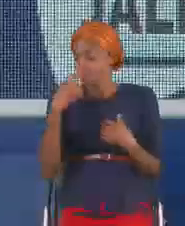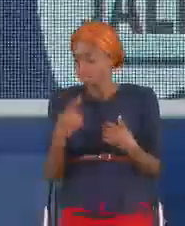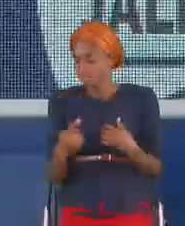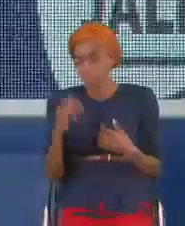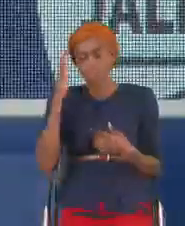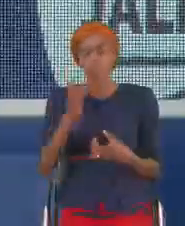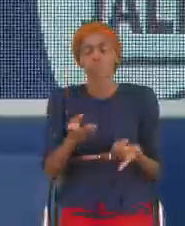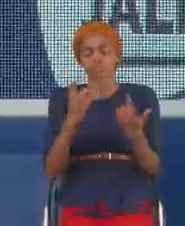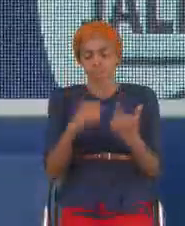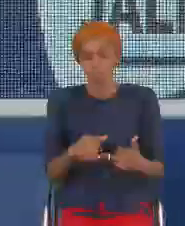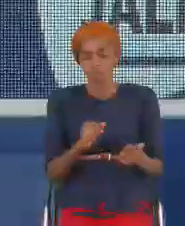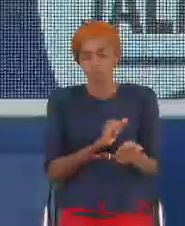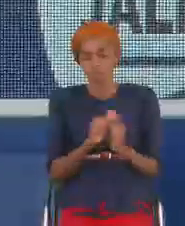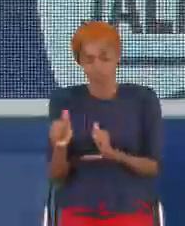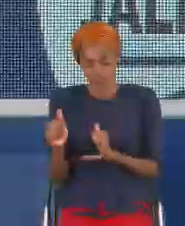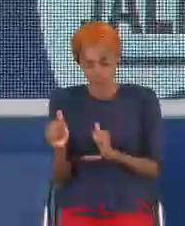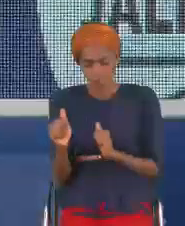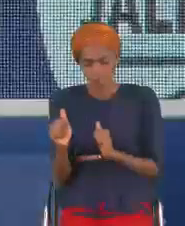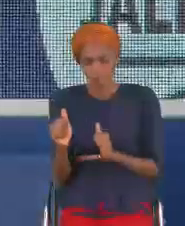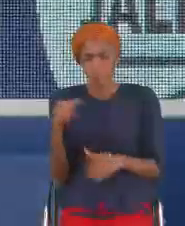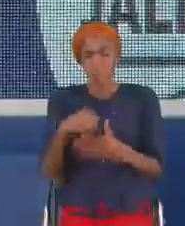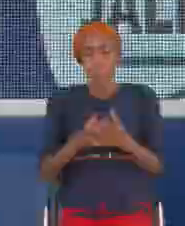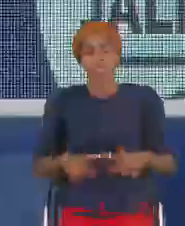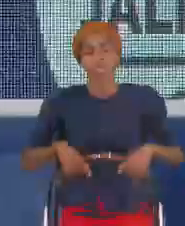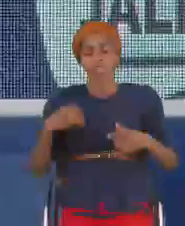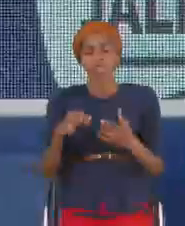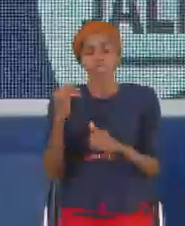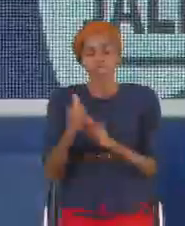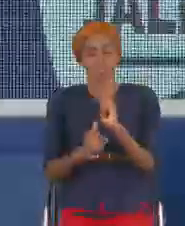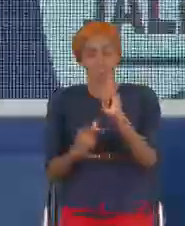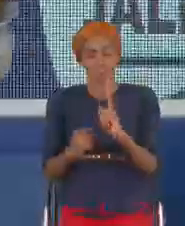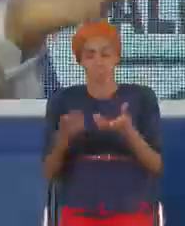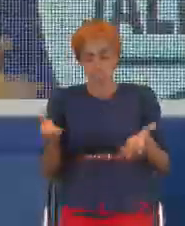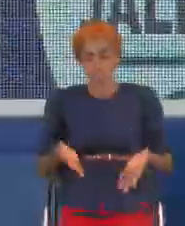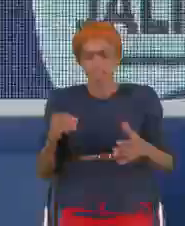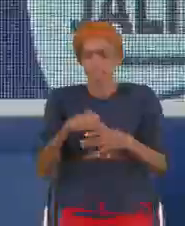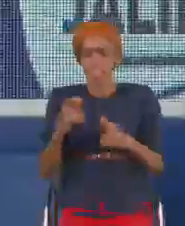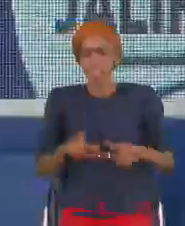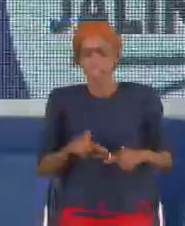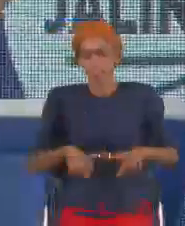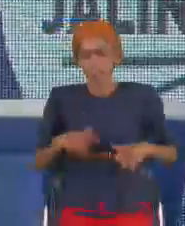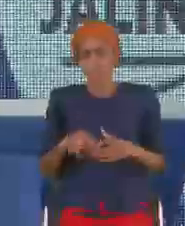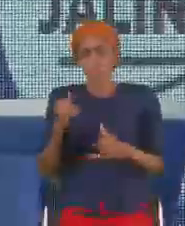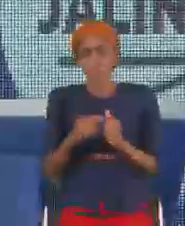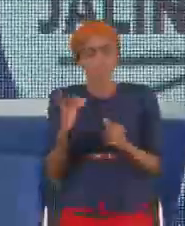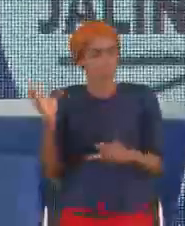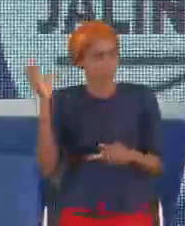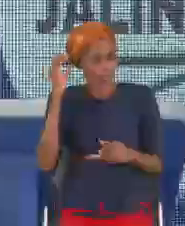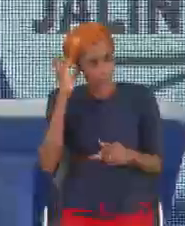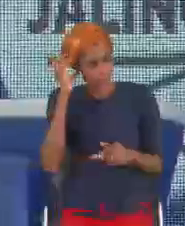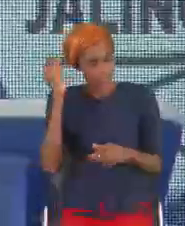will come to pass. In the life of everyone here, in the life of everyone listening